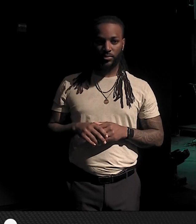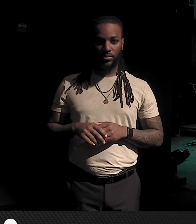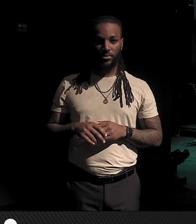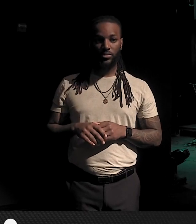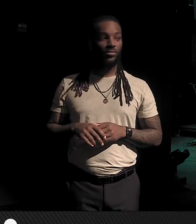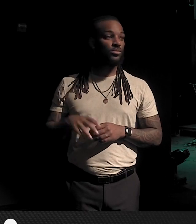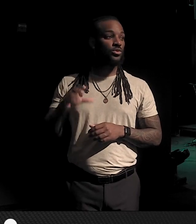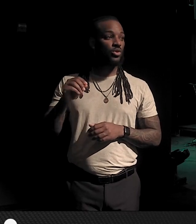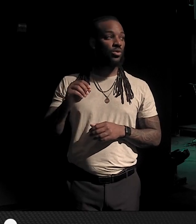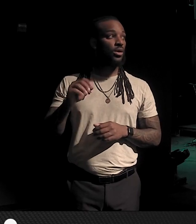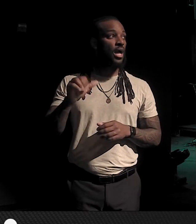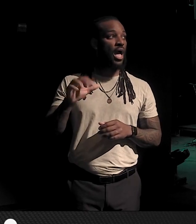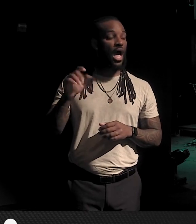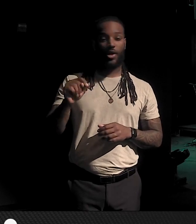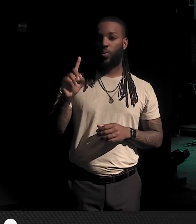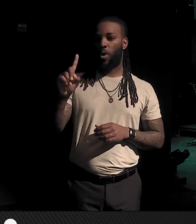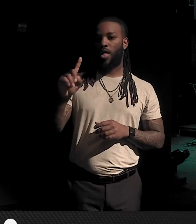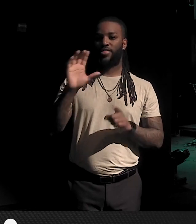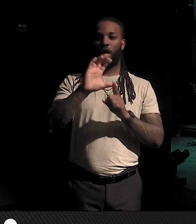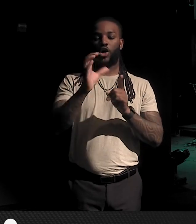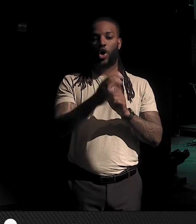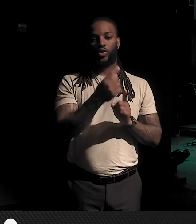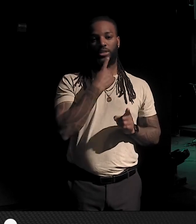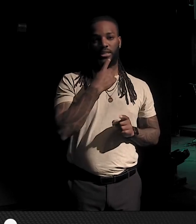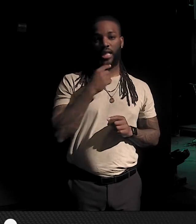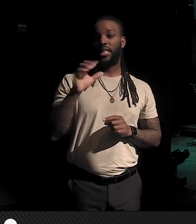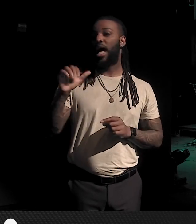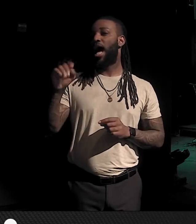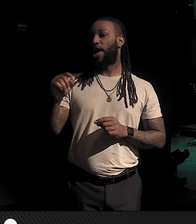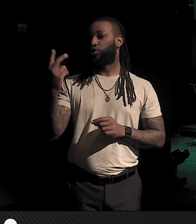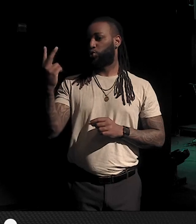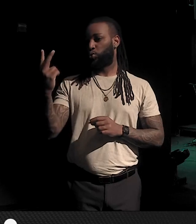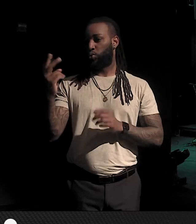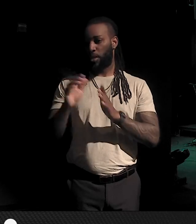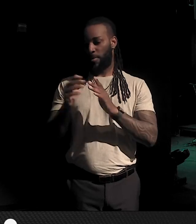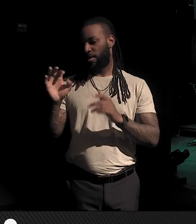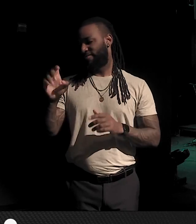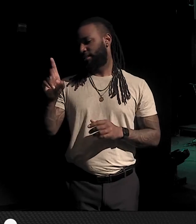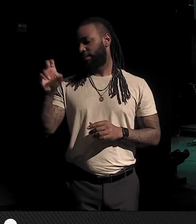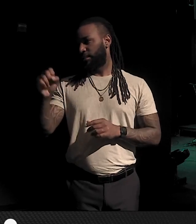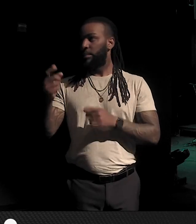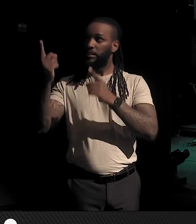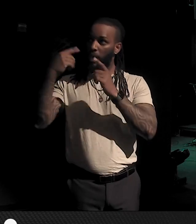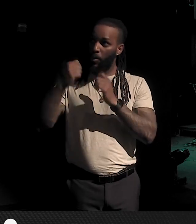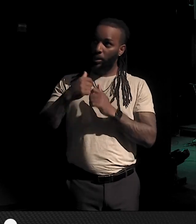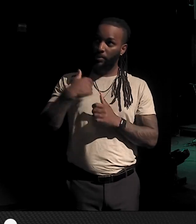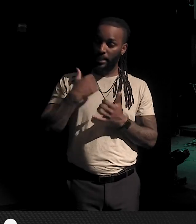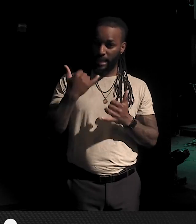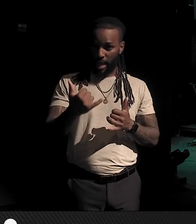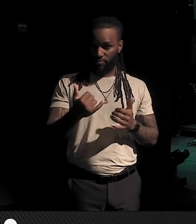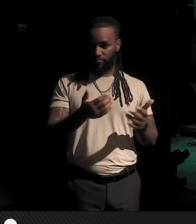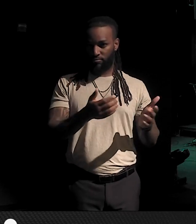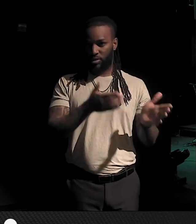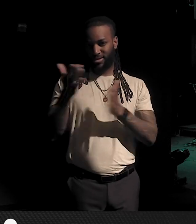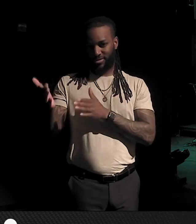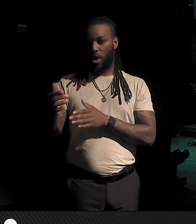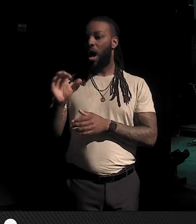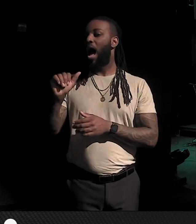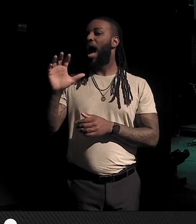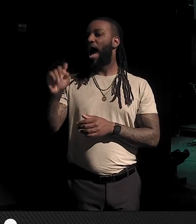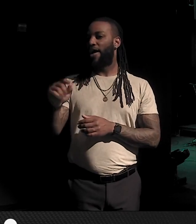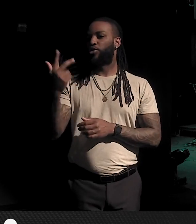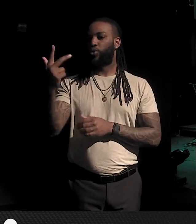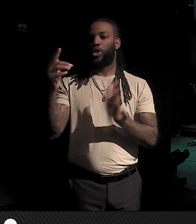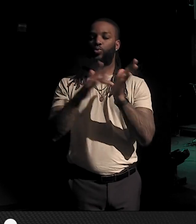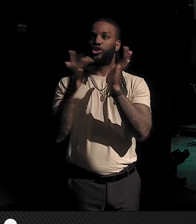So if act one is that cultural setting and act two is that scene in the book of Exodus, come with me now to act three, which is Jesus being